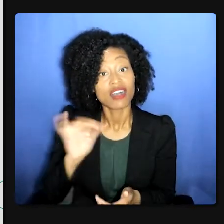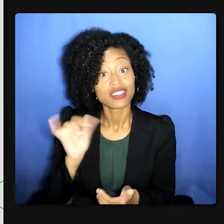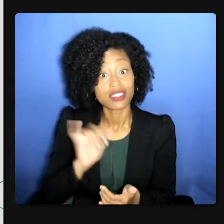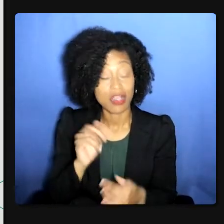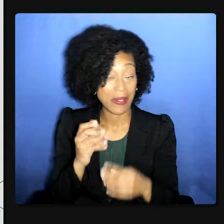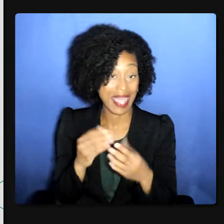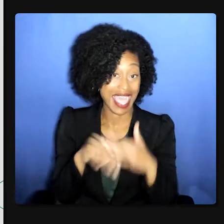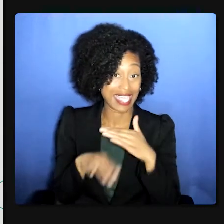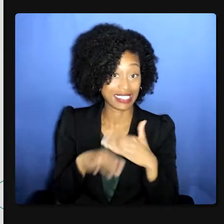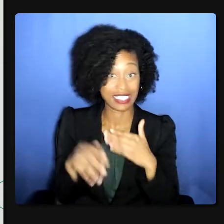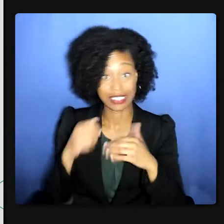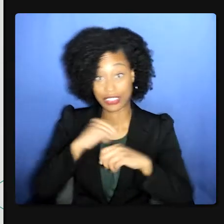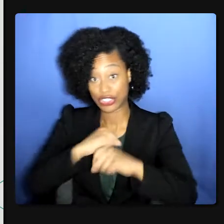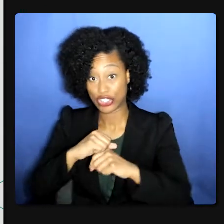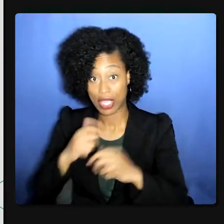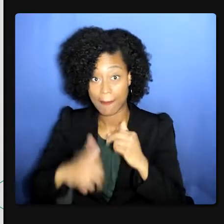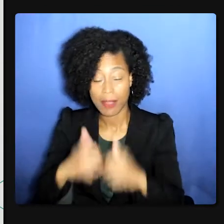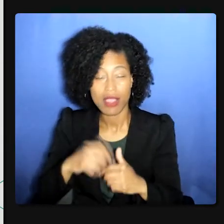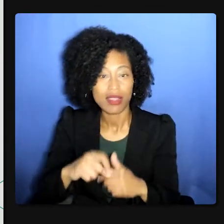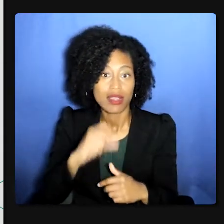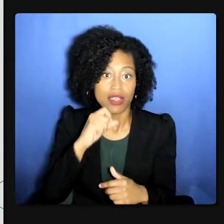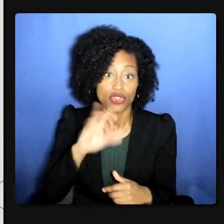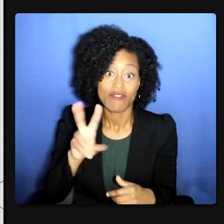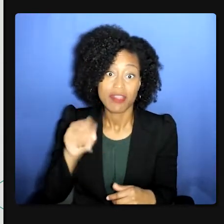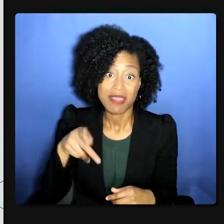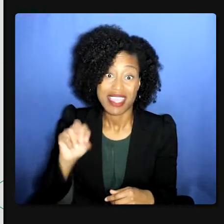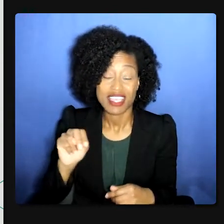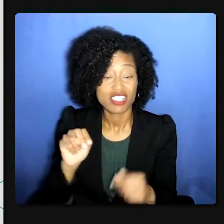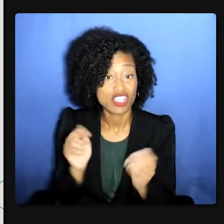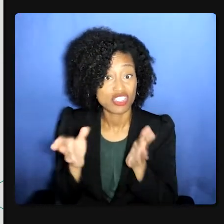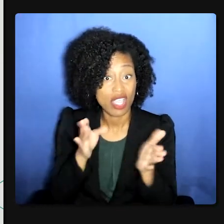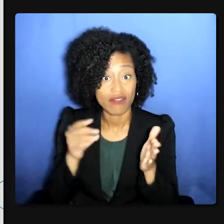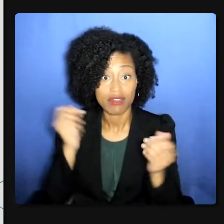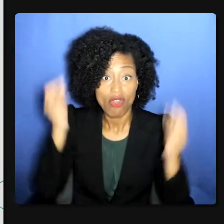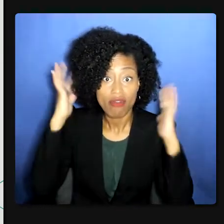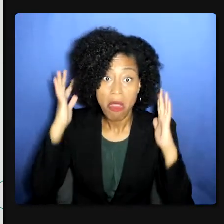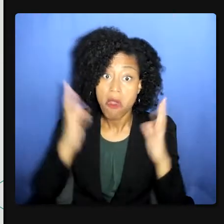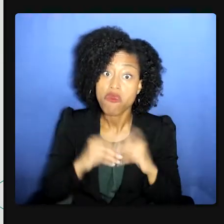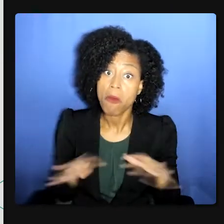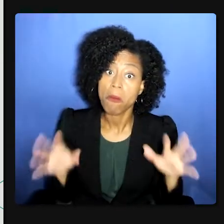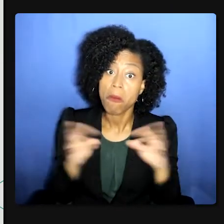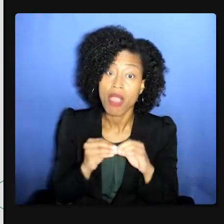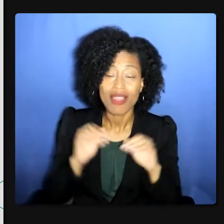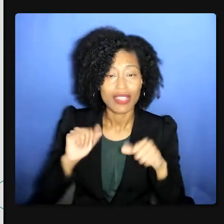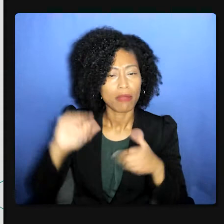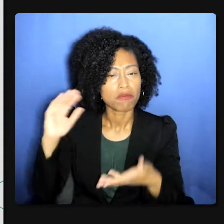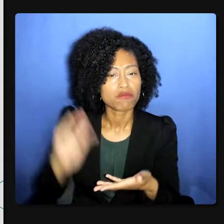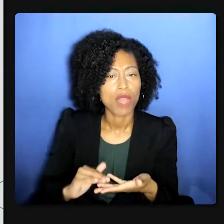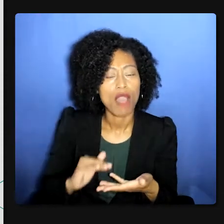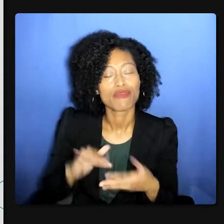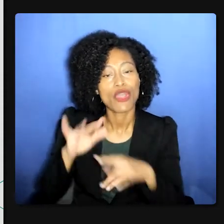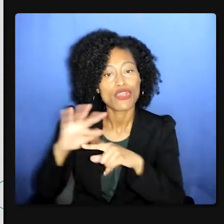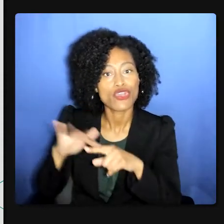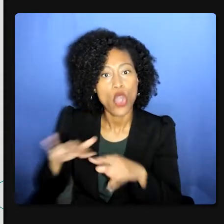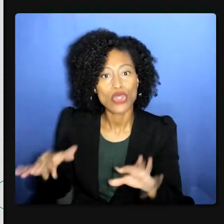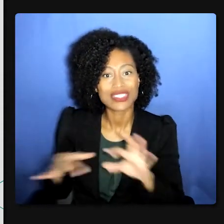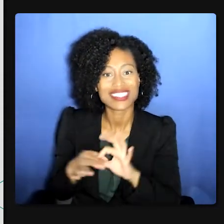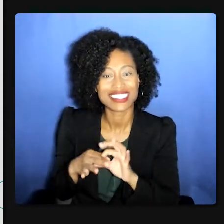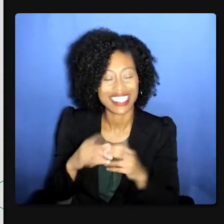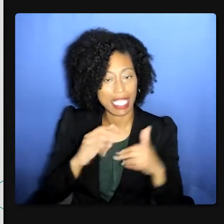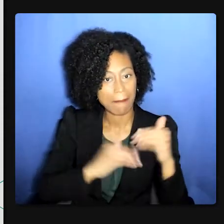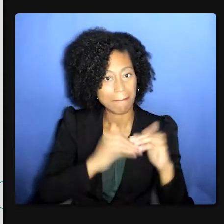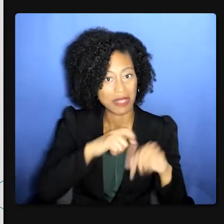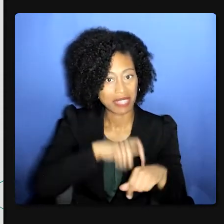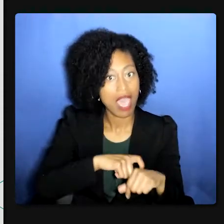access and security problems. No more overloaded VPN servers. You'll cut down code sync and build download times compared to over